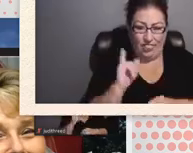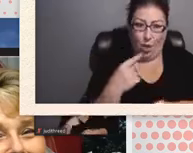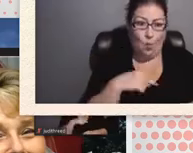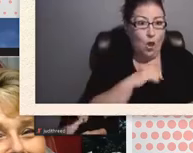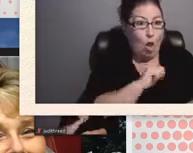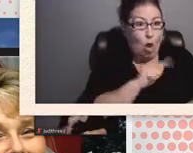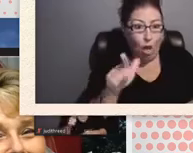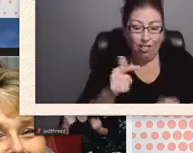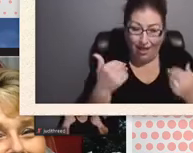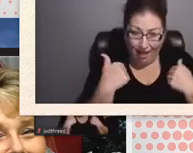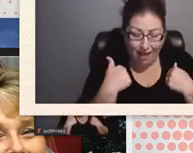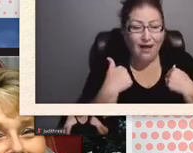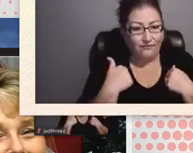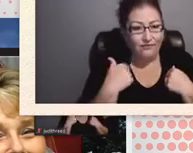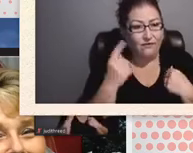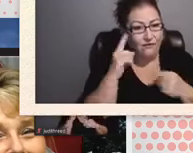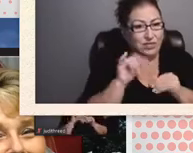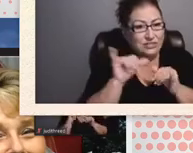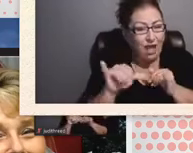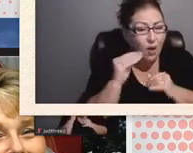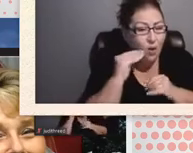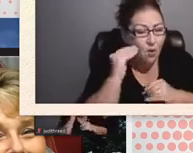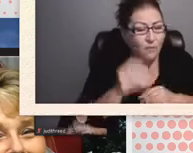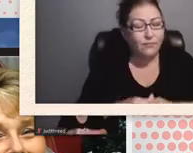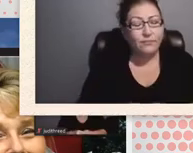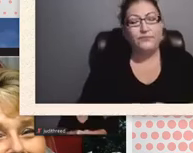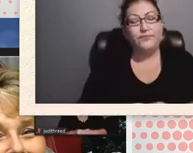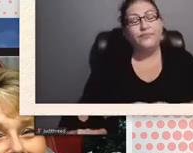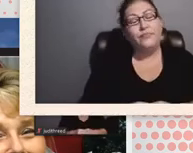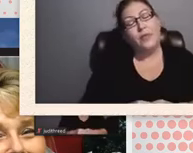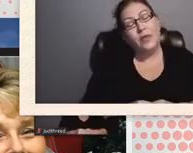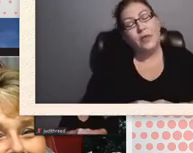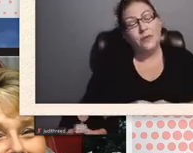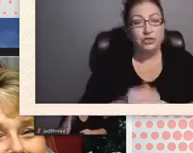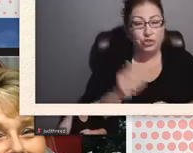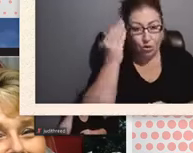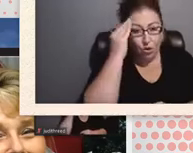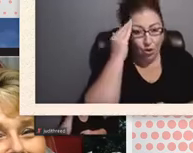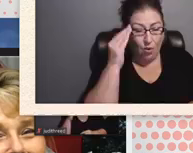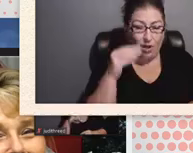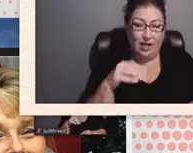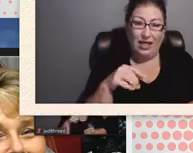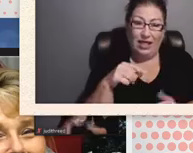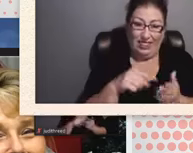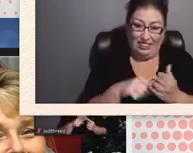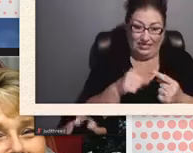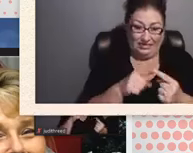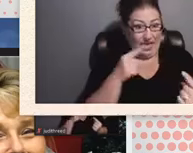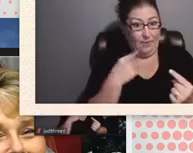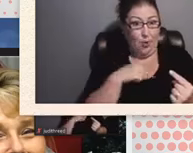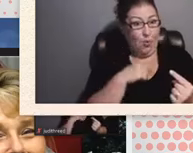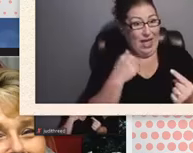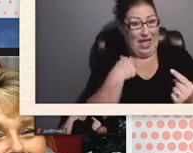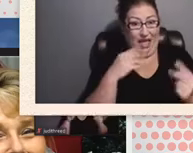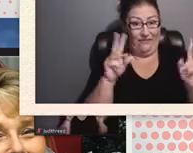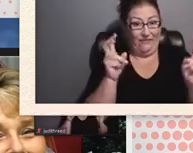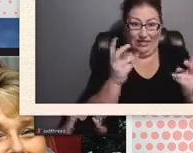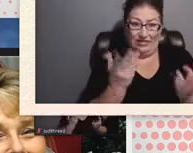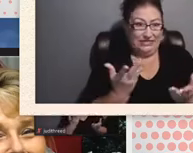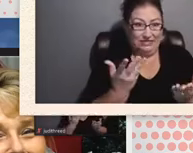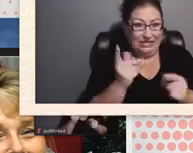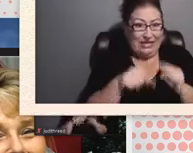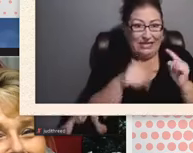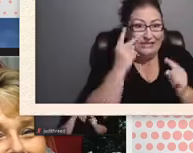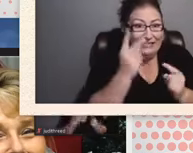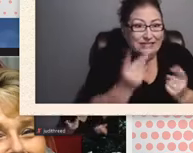about staying home. Because, you know, this enemy that we have is invisible. And so